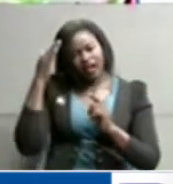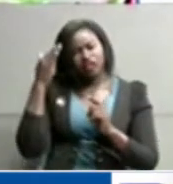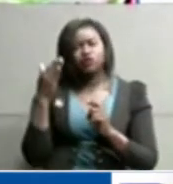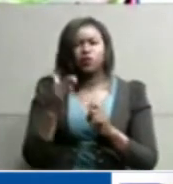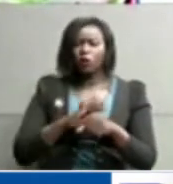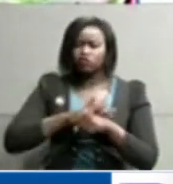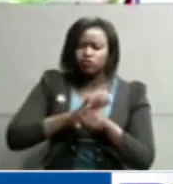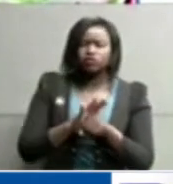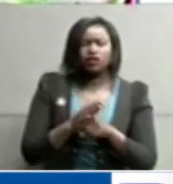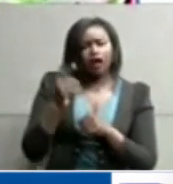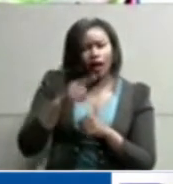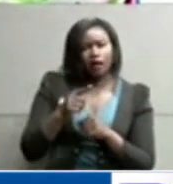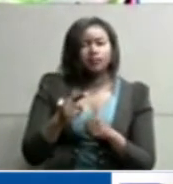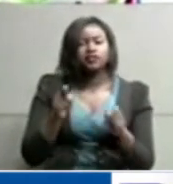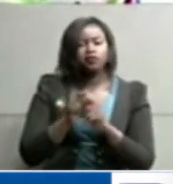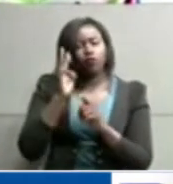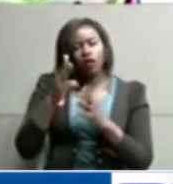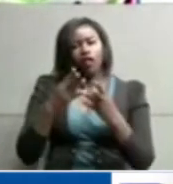That's smallpox of